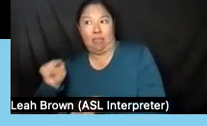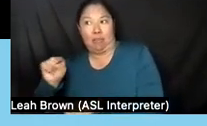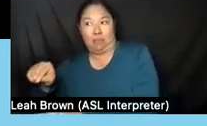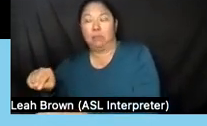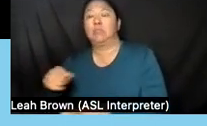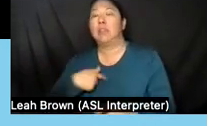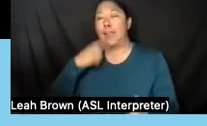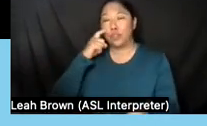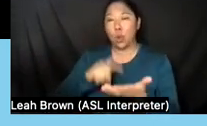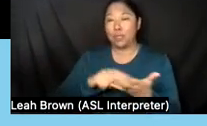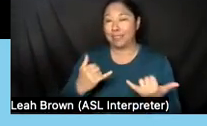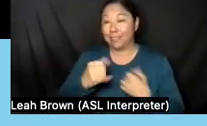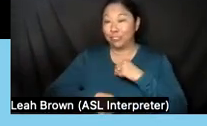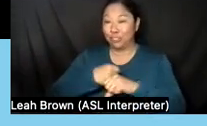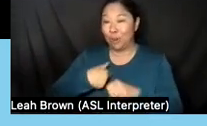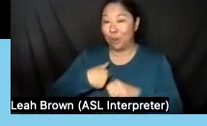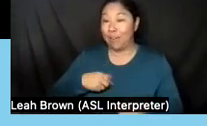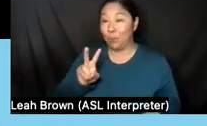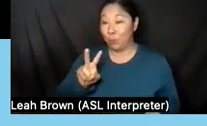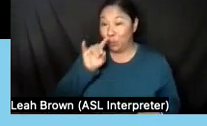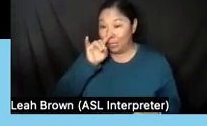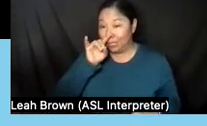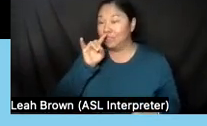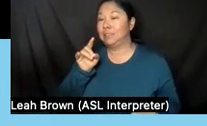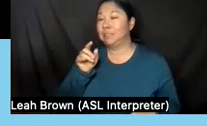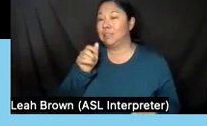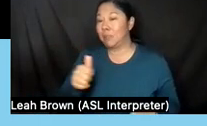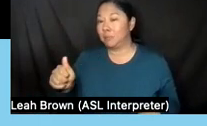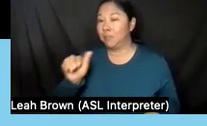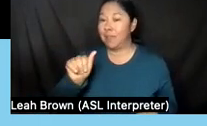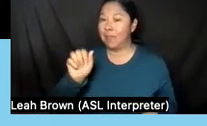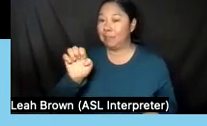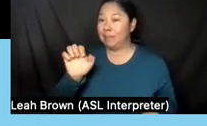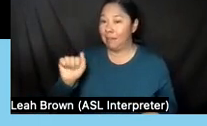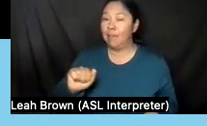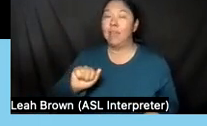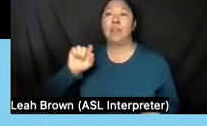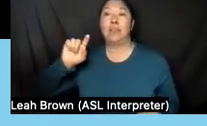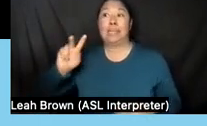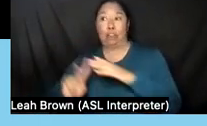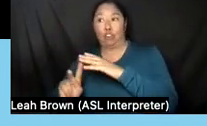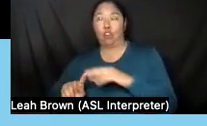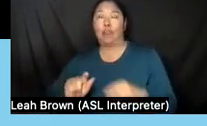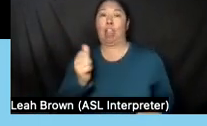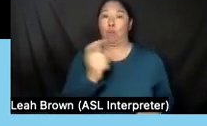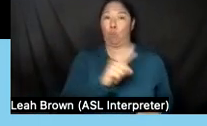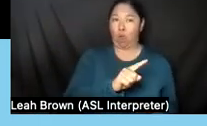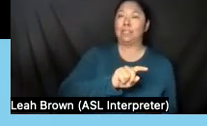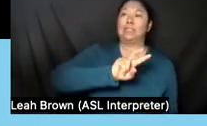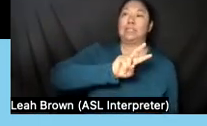because I have now two kids at AEA, one in kinder, one in second, is instead of telling them